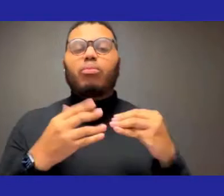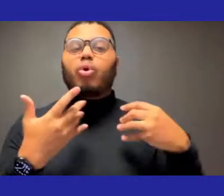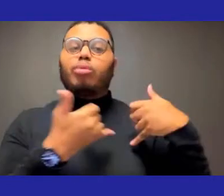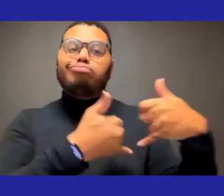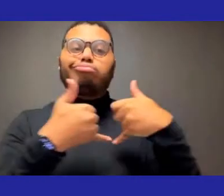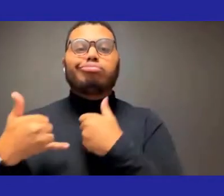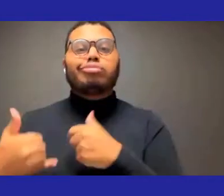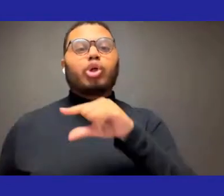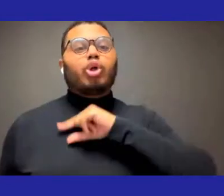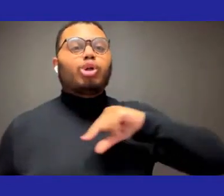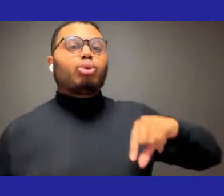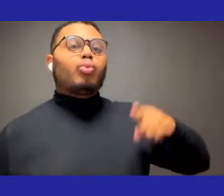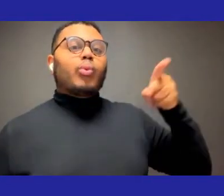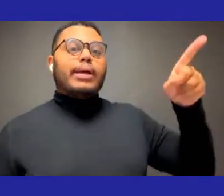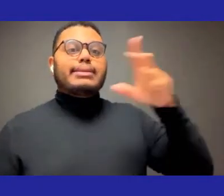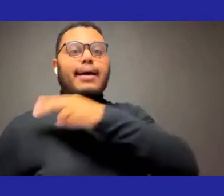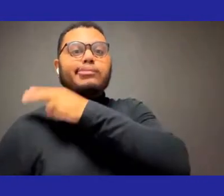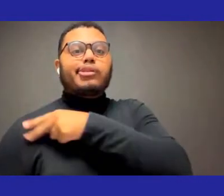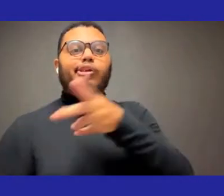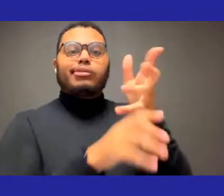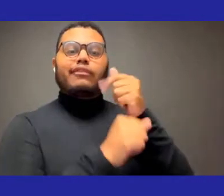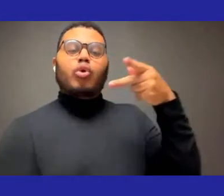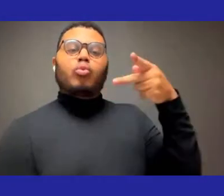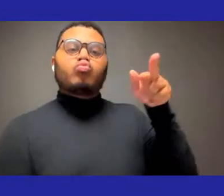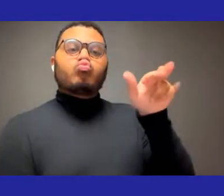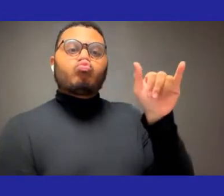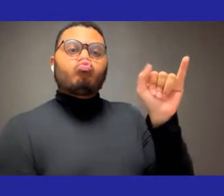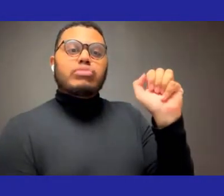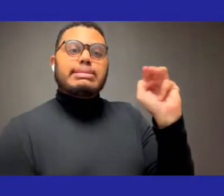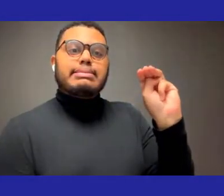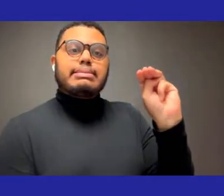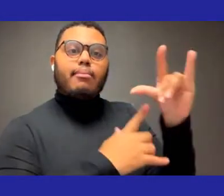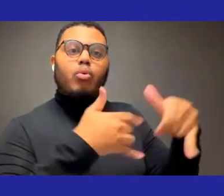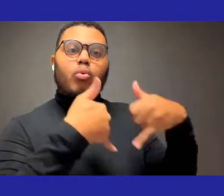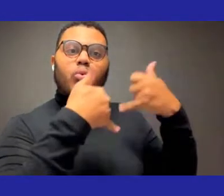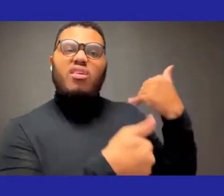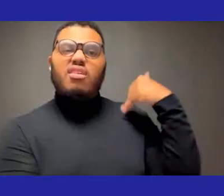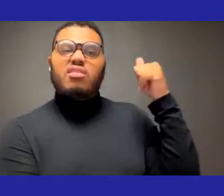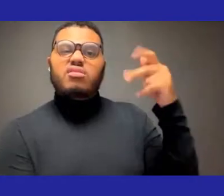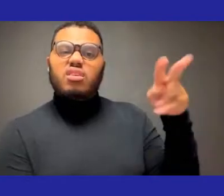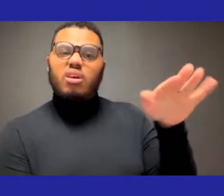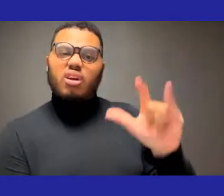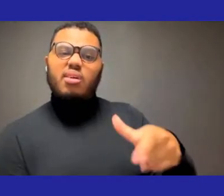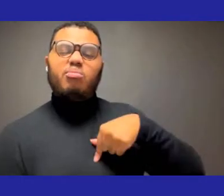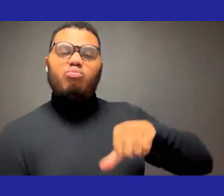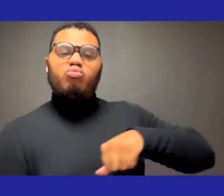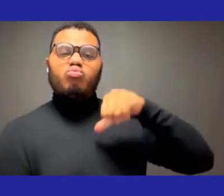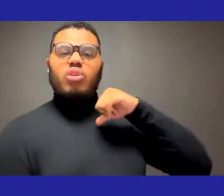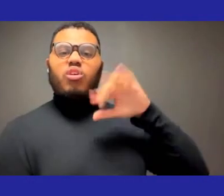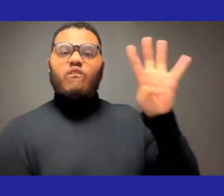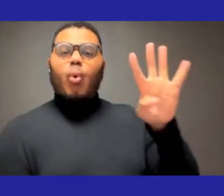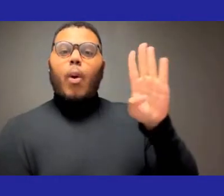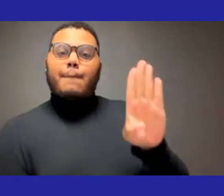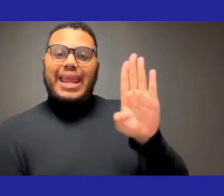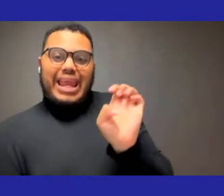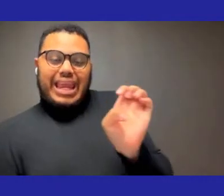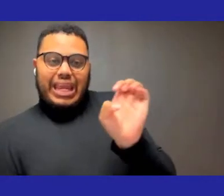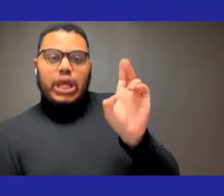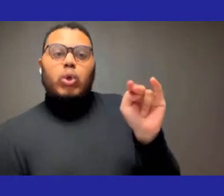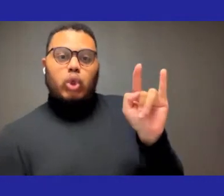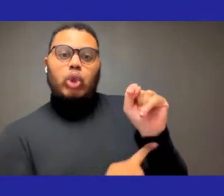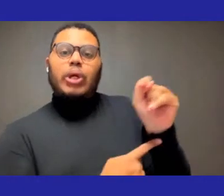PRISM Award last April. Really proud of 4BE unit. So now Queens proudly joins the